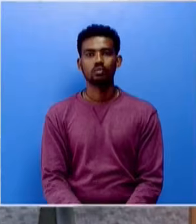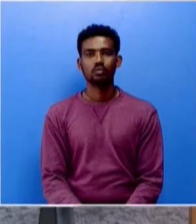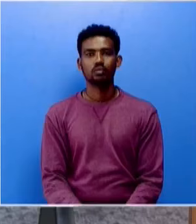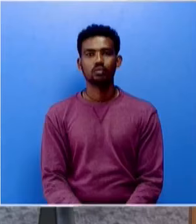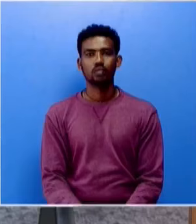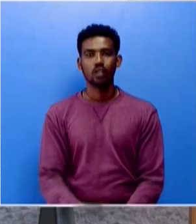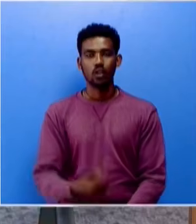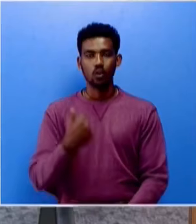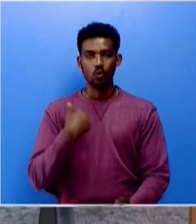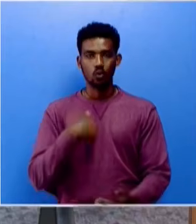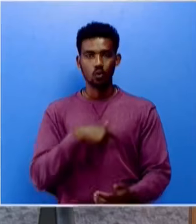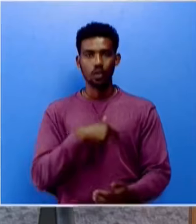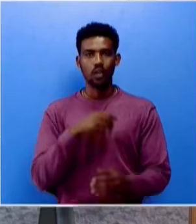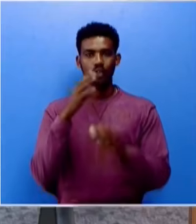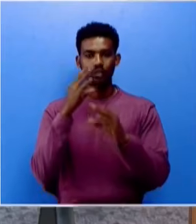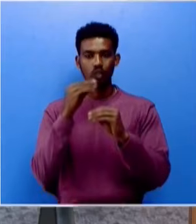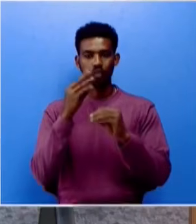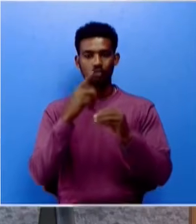And then we talked about